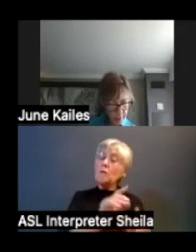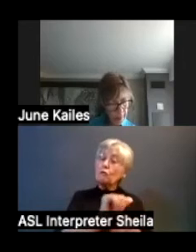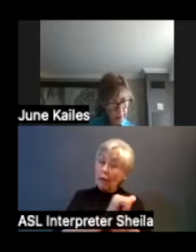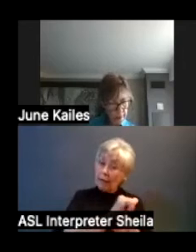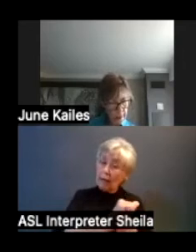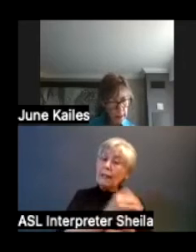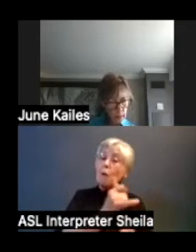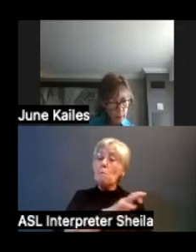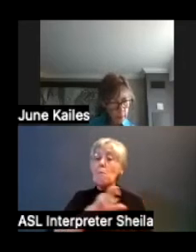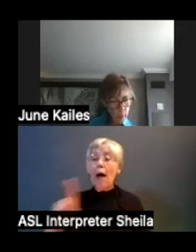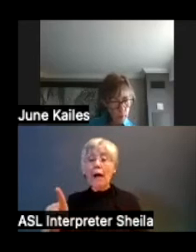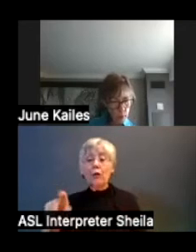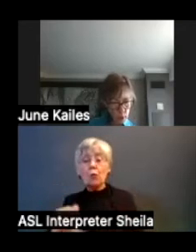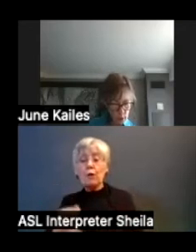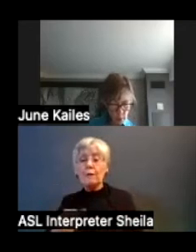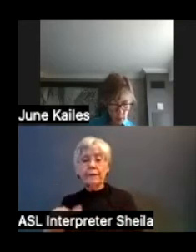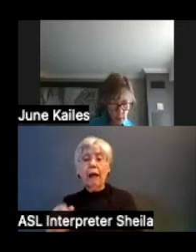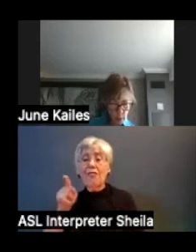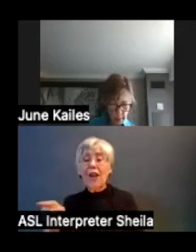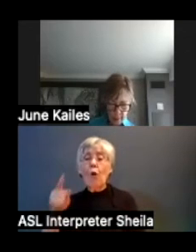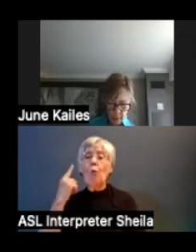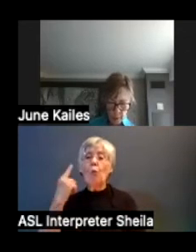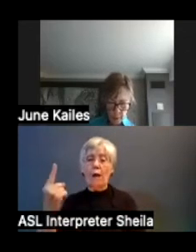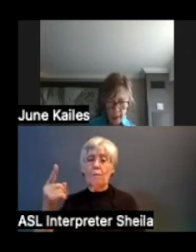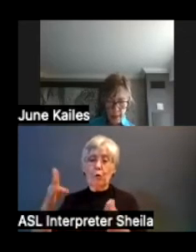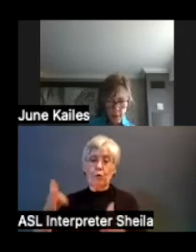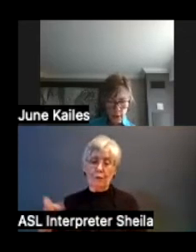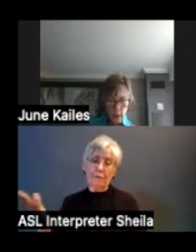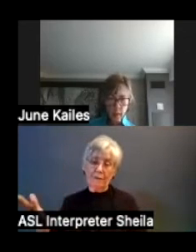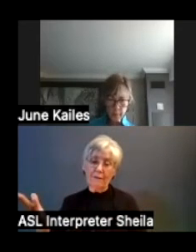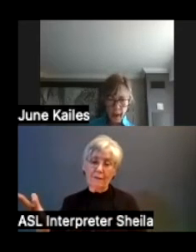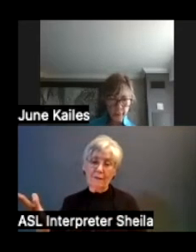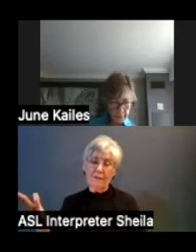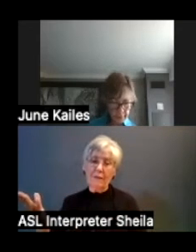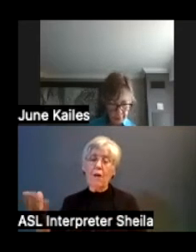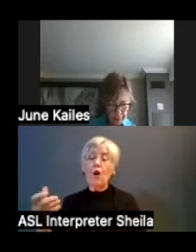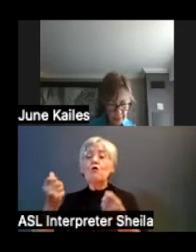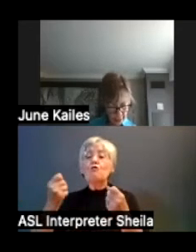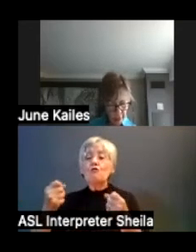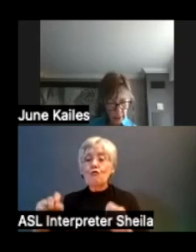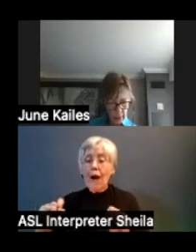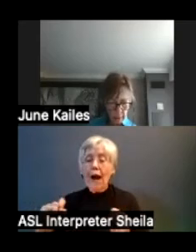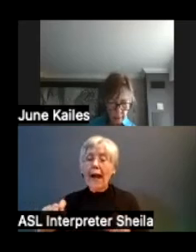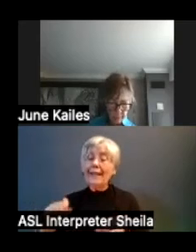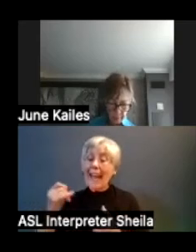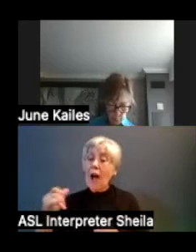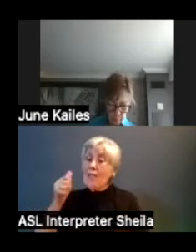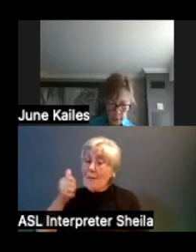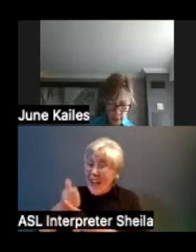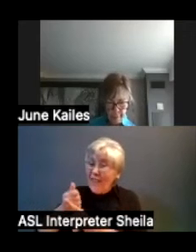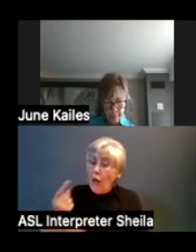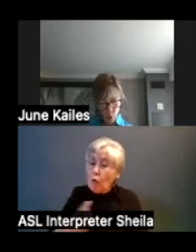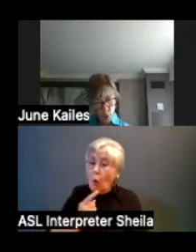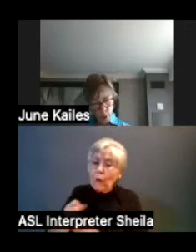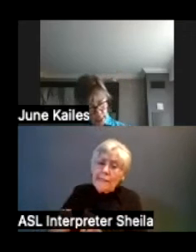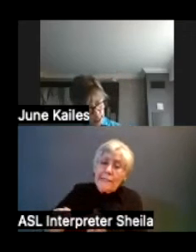work, there's still only one person, trying to turn around the Titanic. It's better